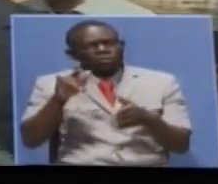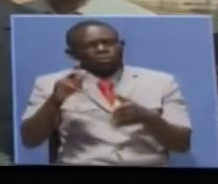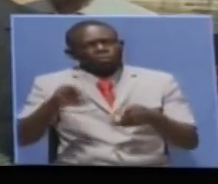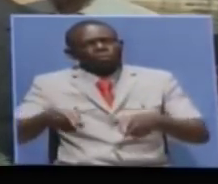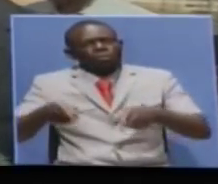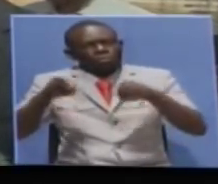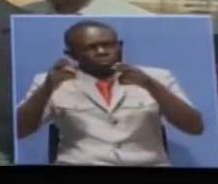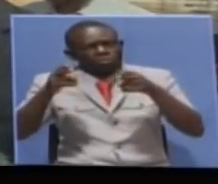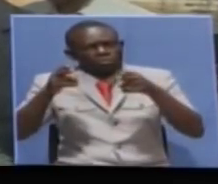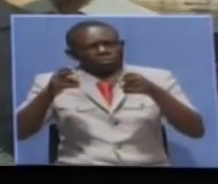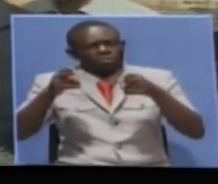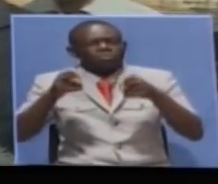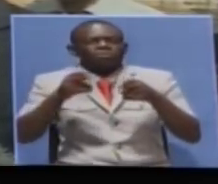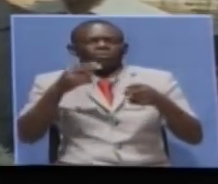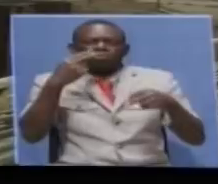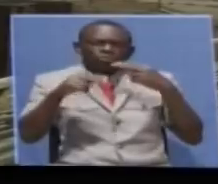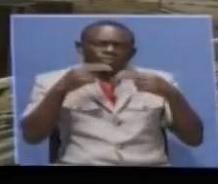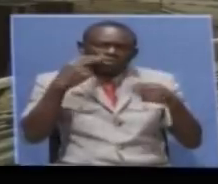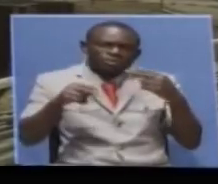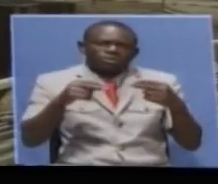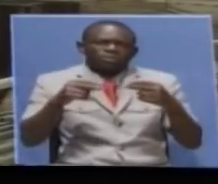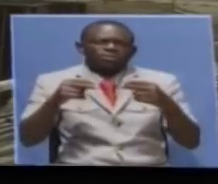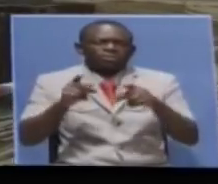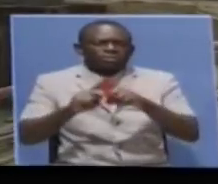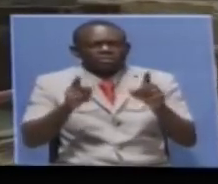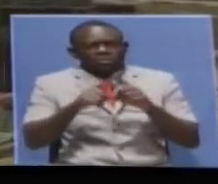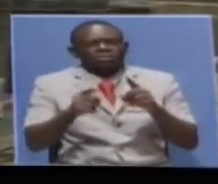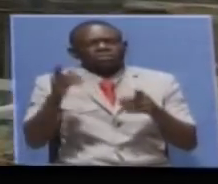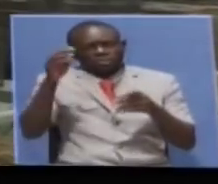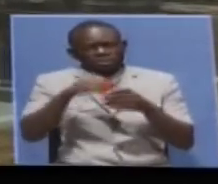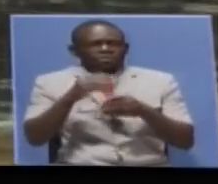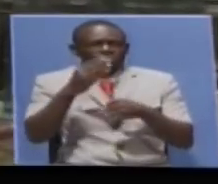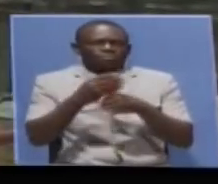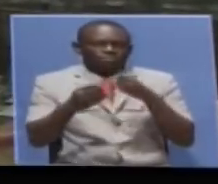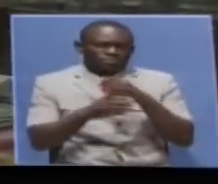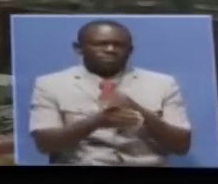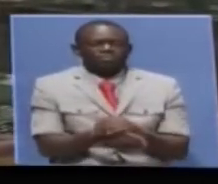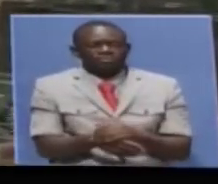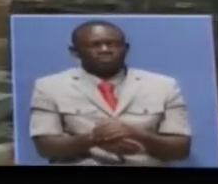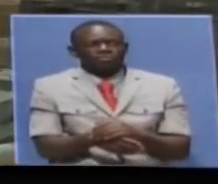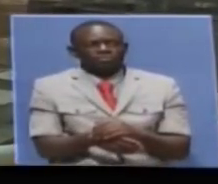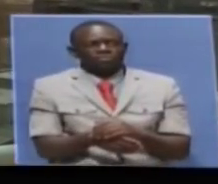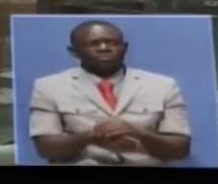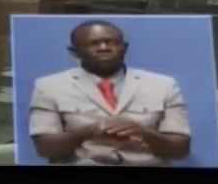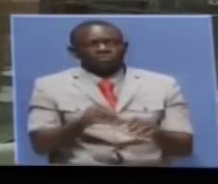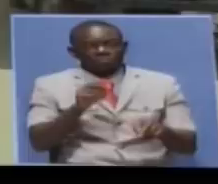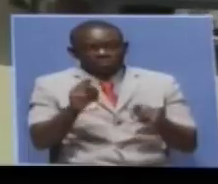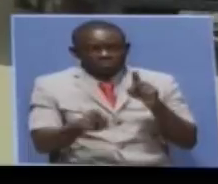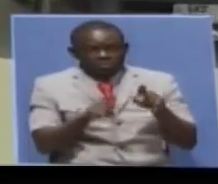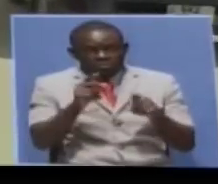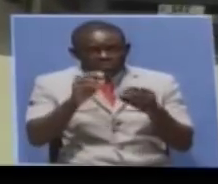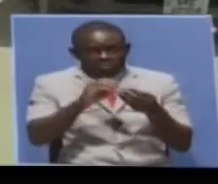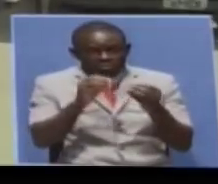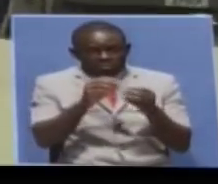warehouse, everything there. Already, 800 local people have been employed here.